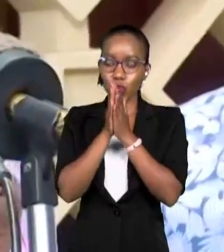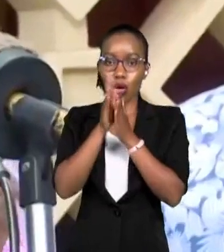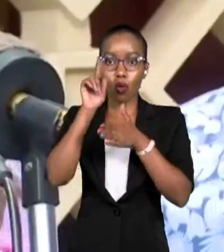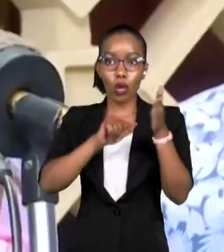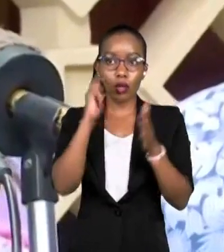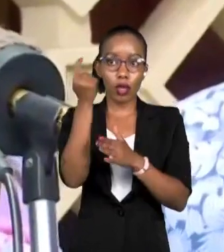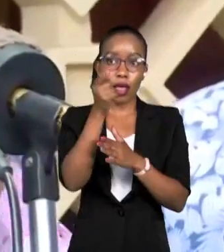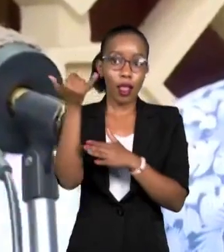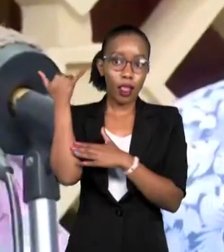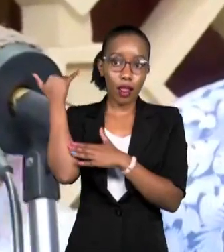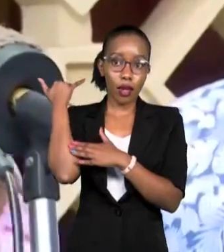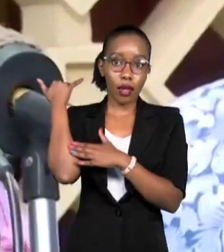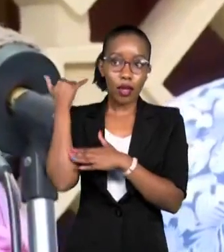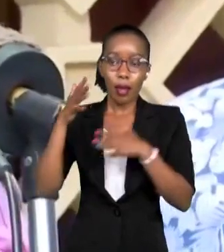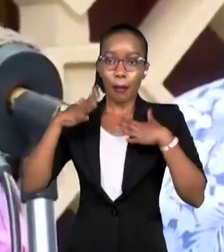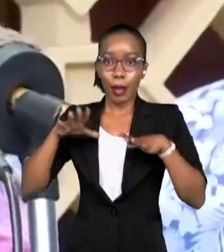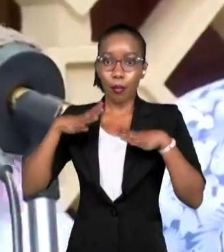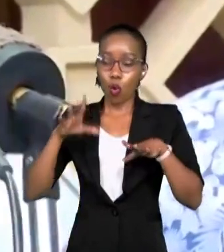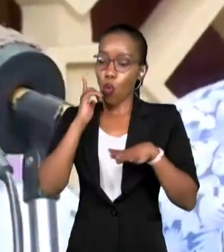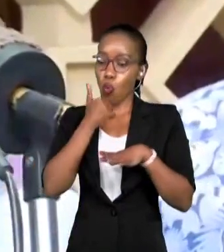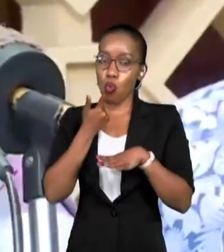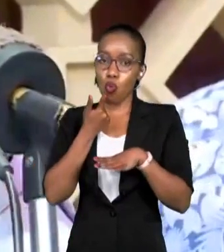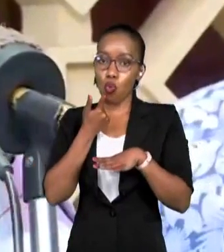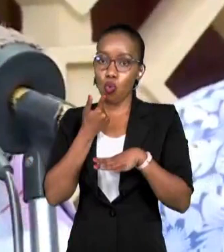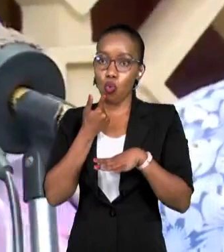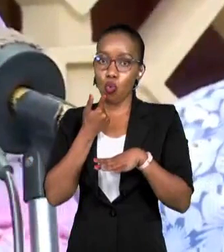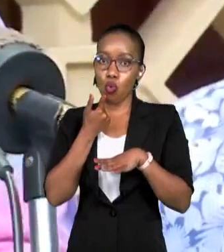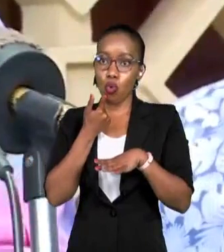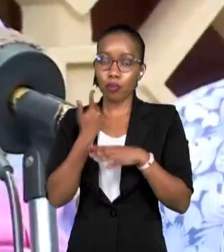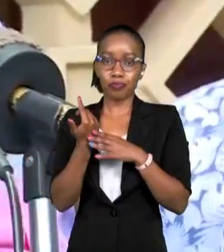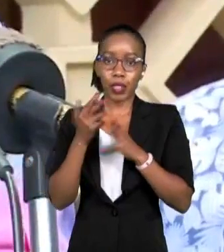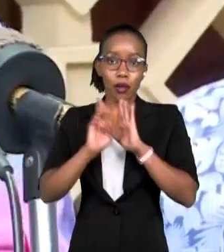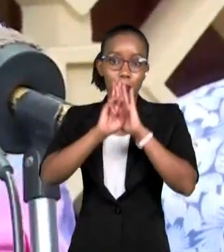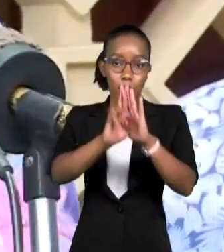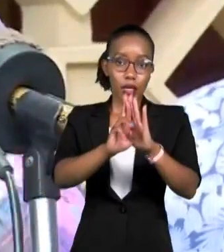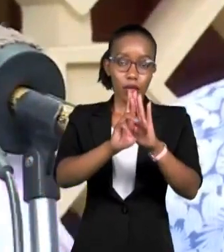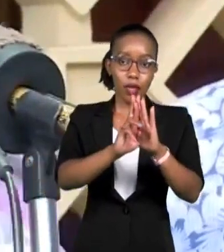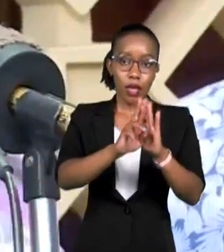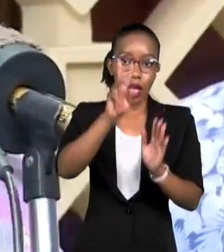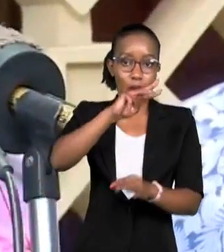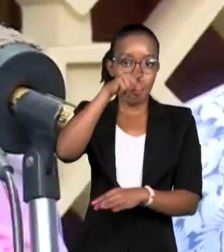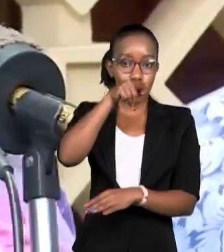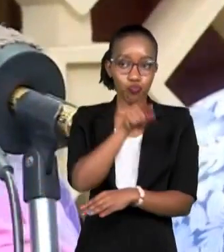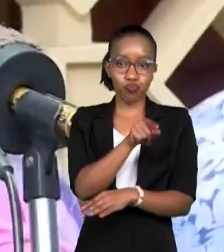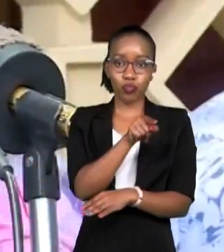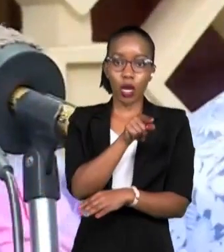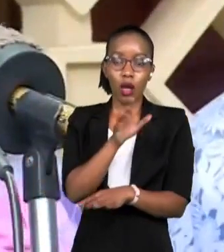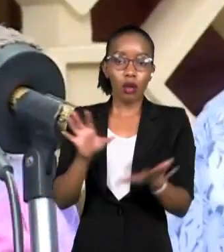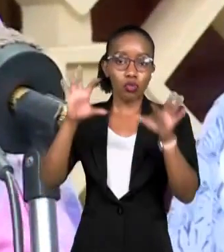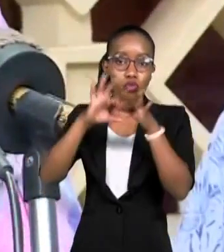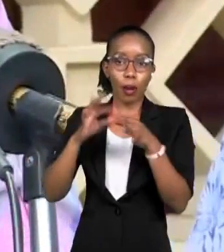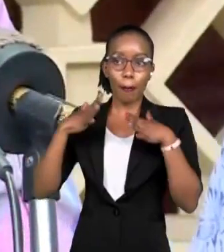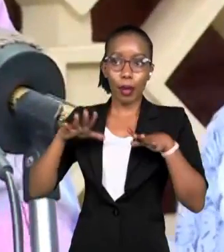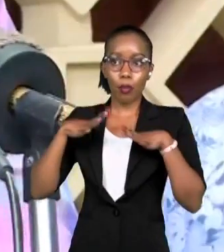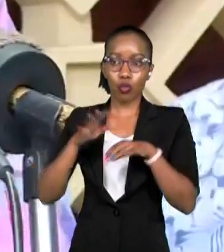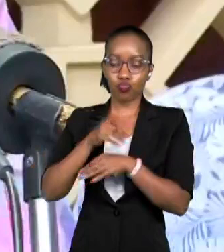yesterday, the people's representatives spoke and joined the people who